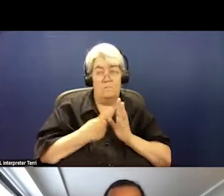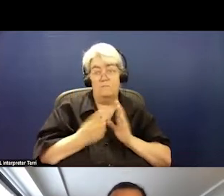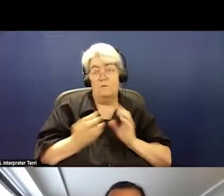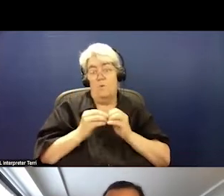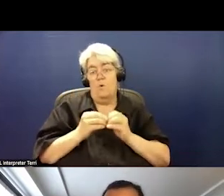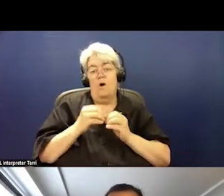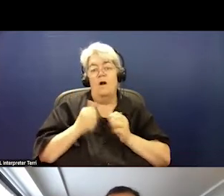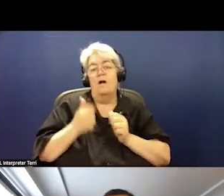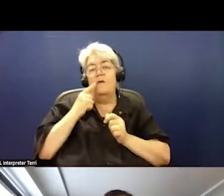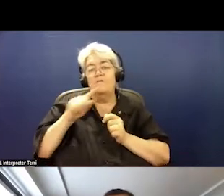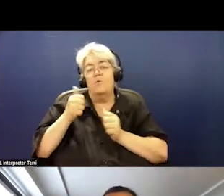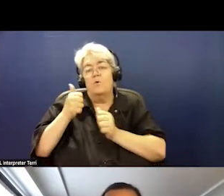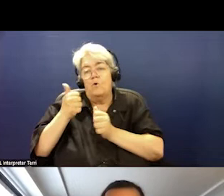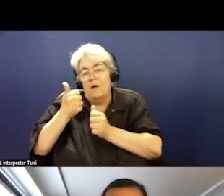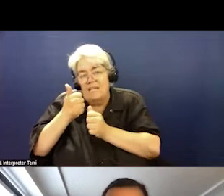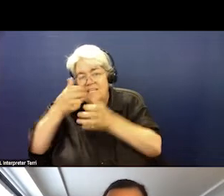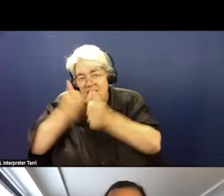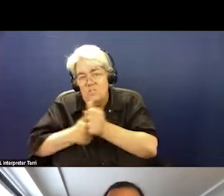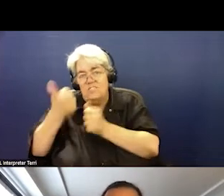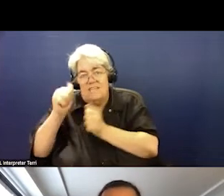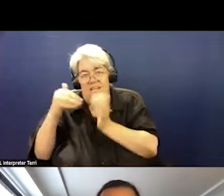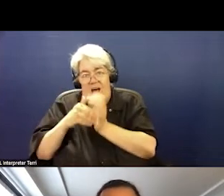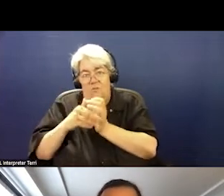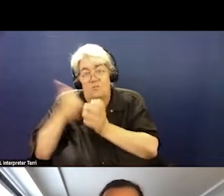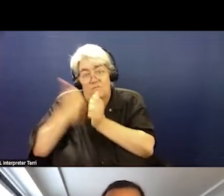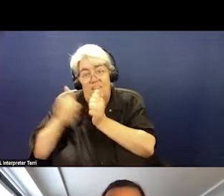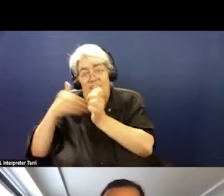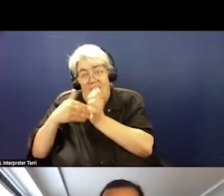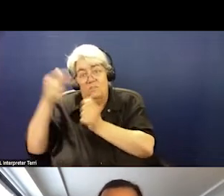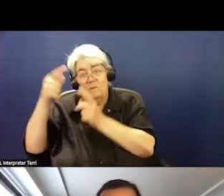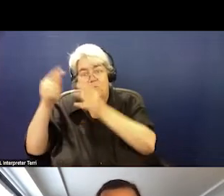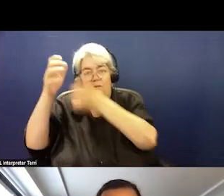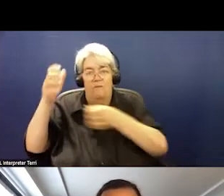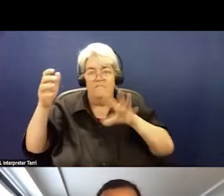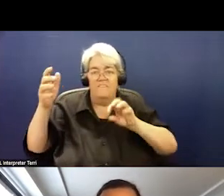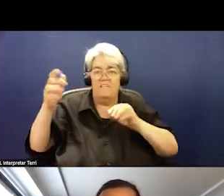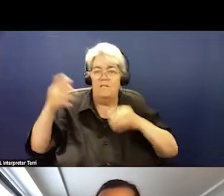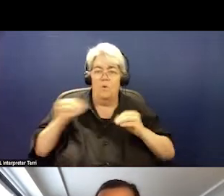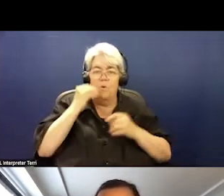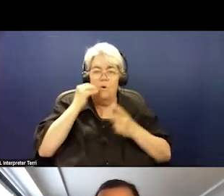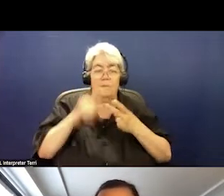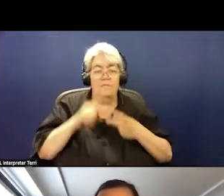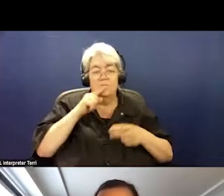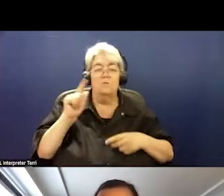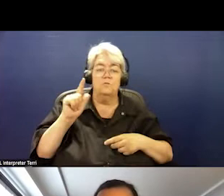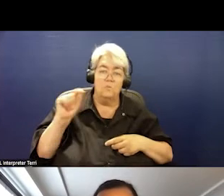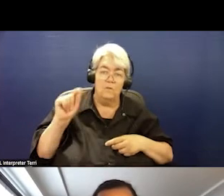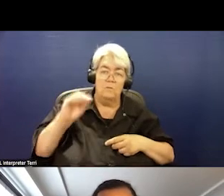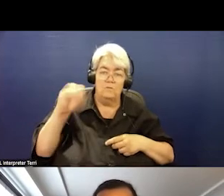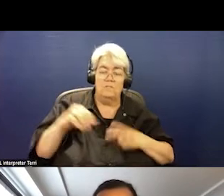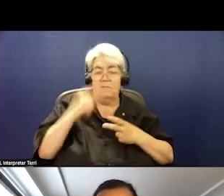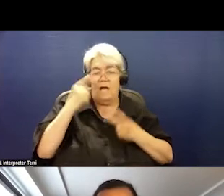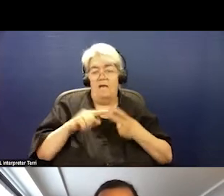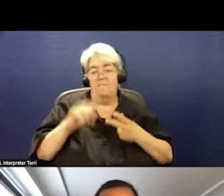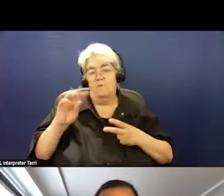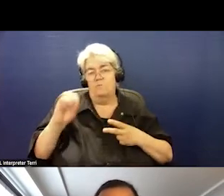are disparities in this population. 34% are Black, 20% are Latinx, 4% are American Indian, Alaska Native,